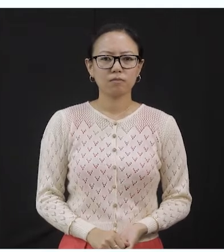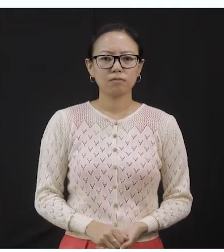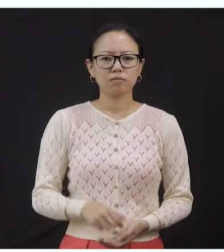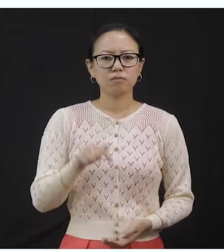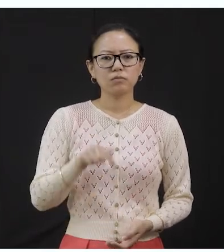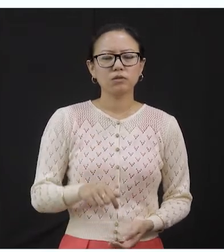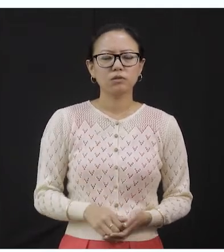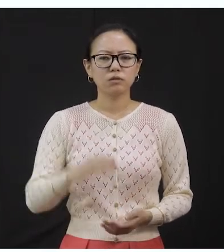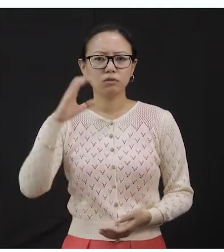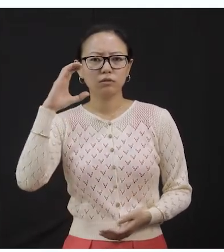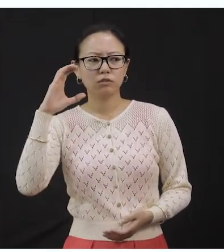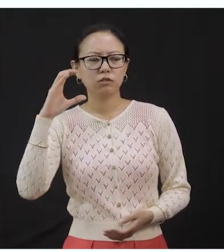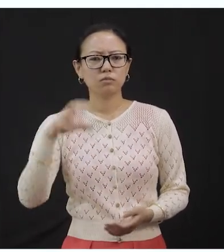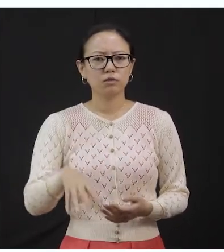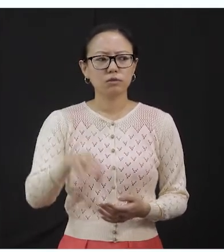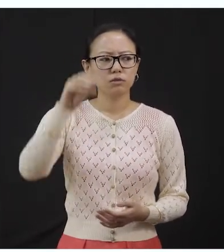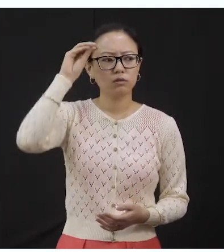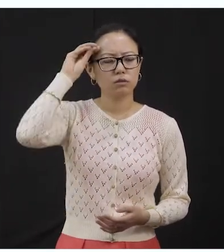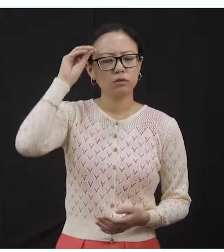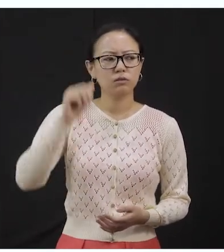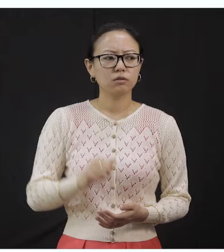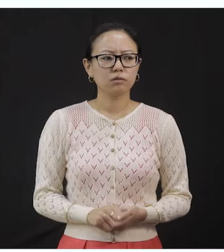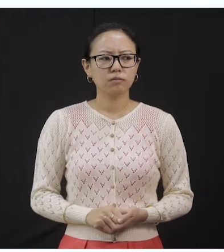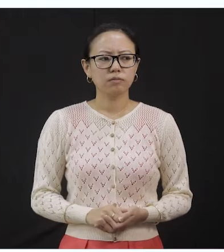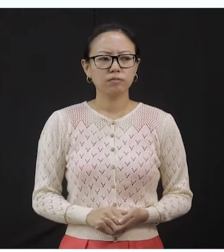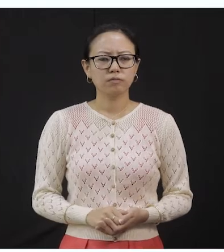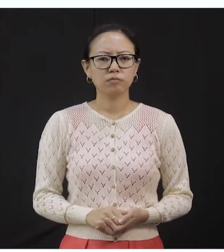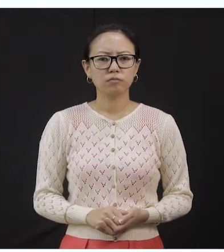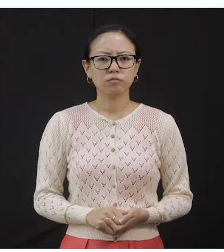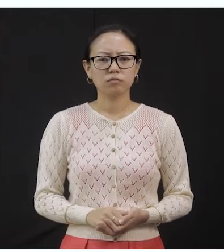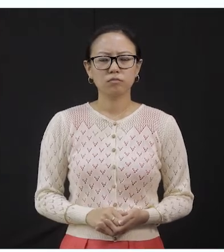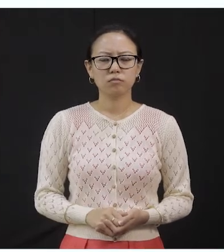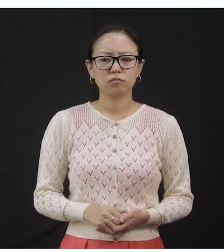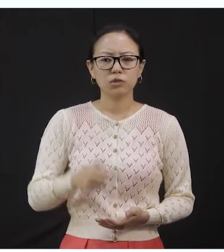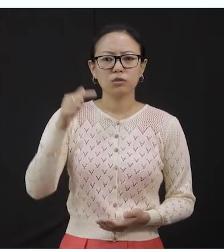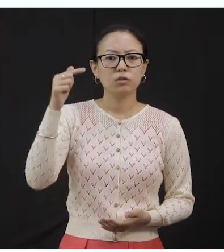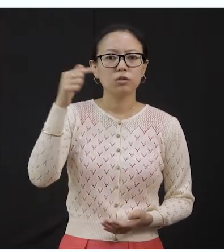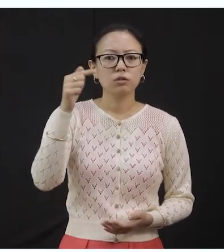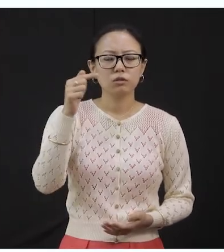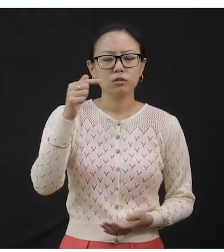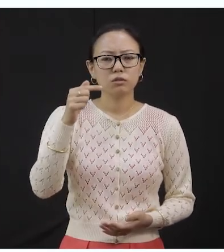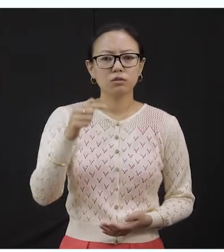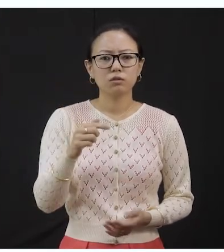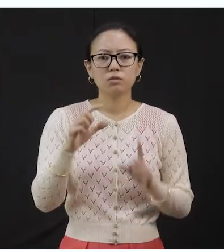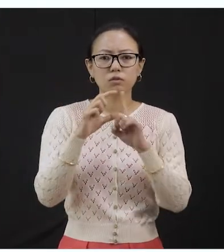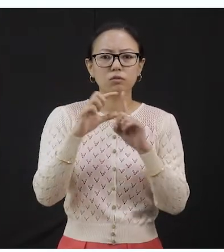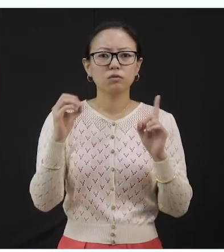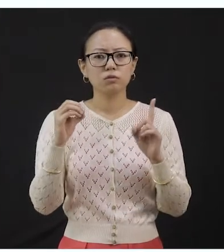chapter, we are going to learn how to perform subtraction through